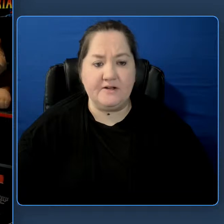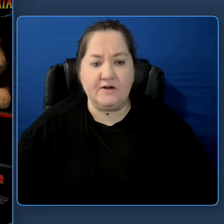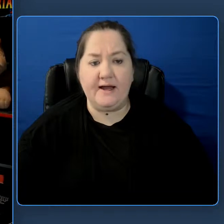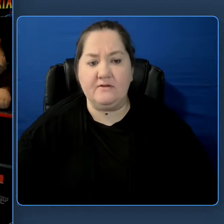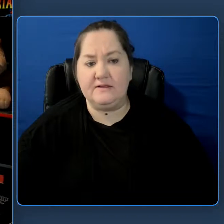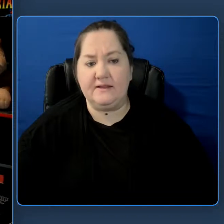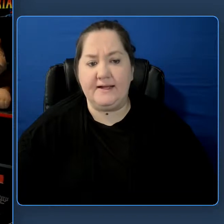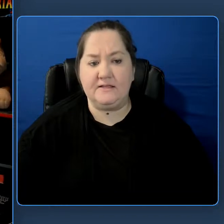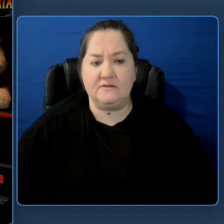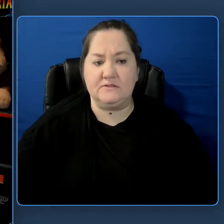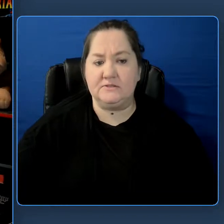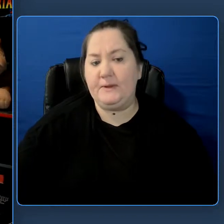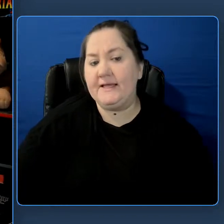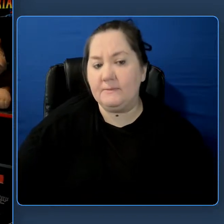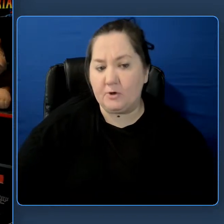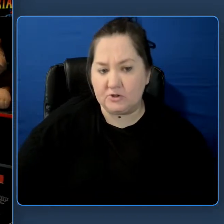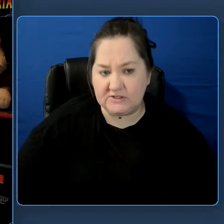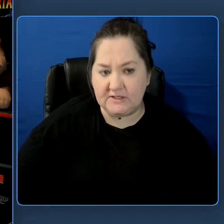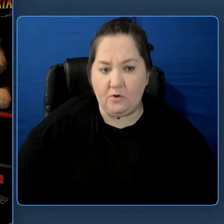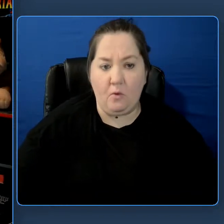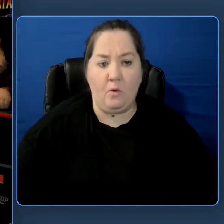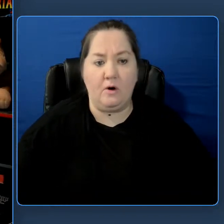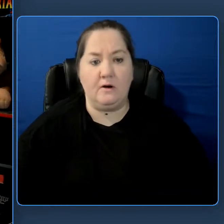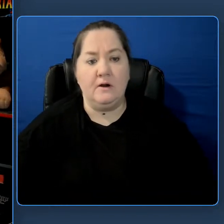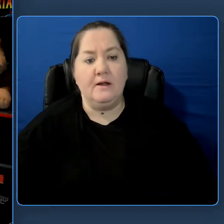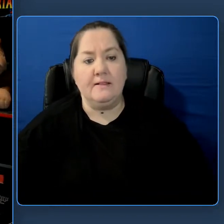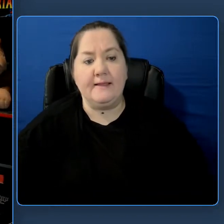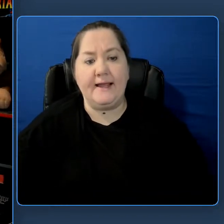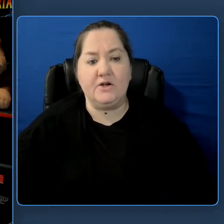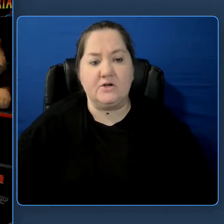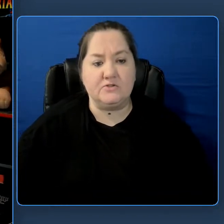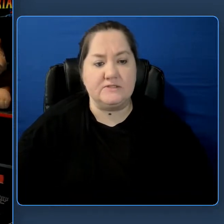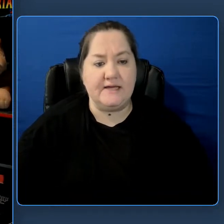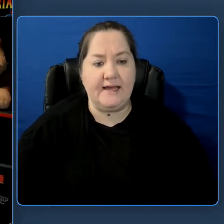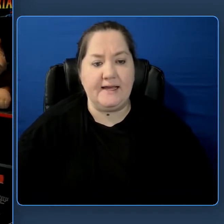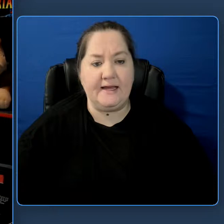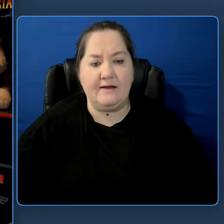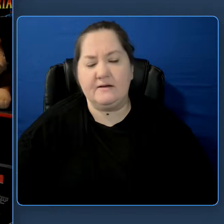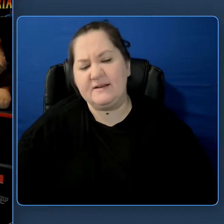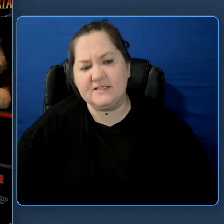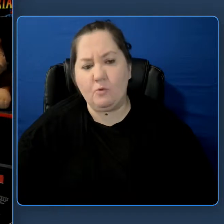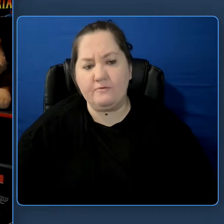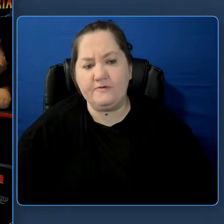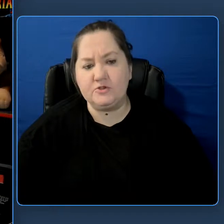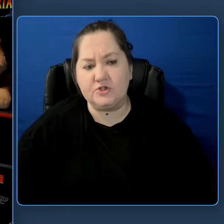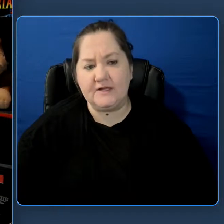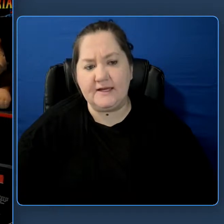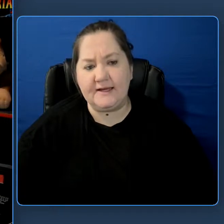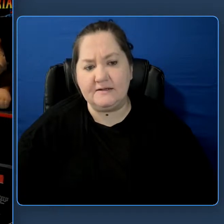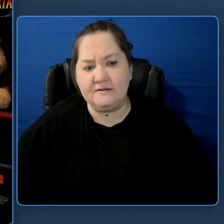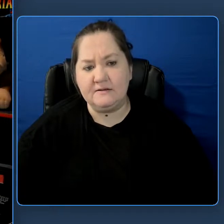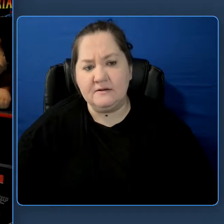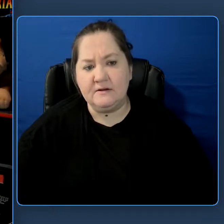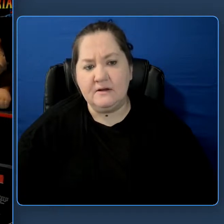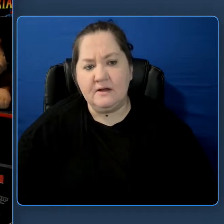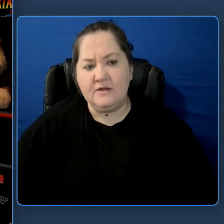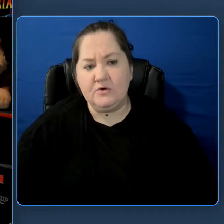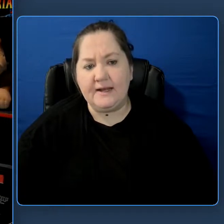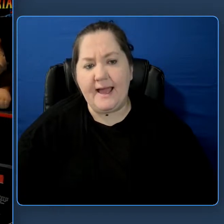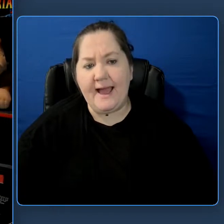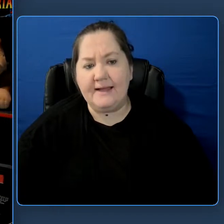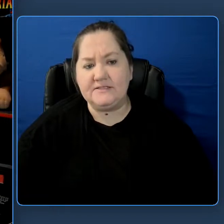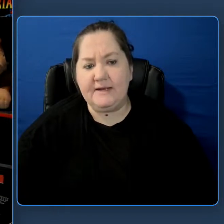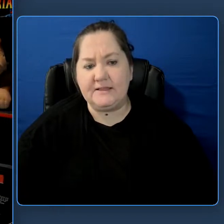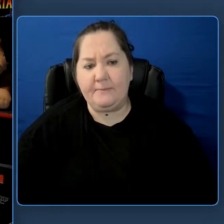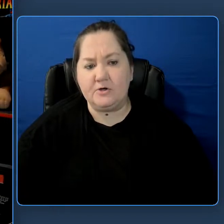automatic, like figuring out to pin the person or later. So say, I guess more future thinking,